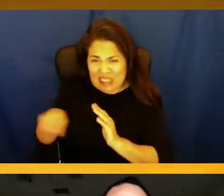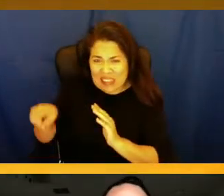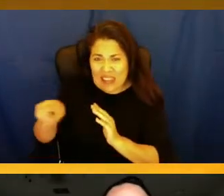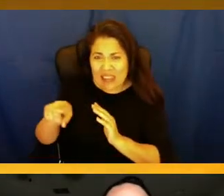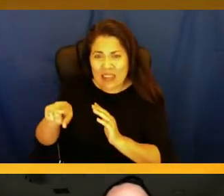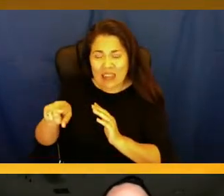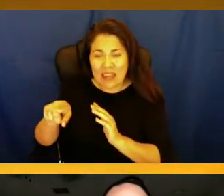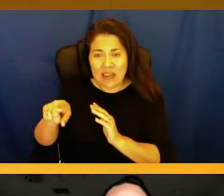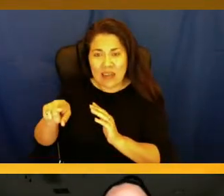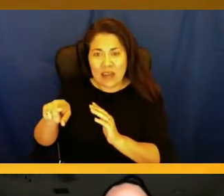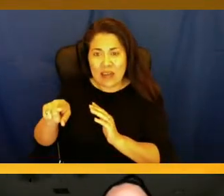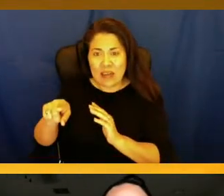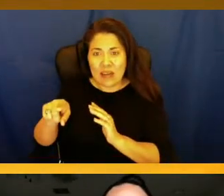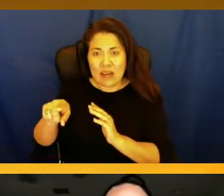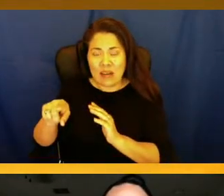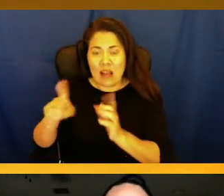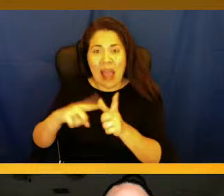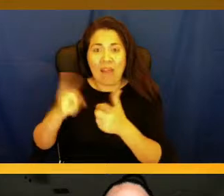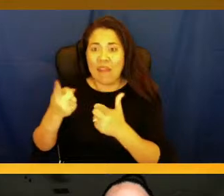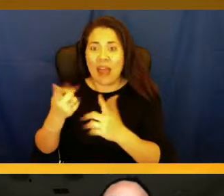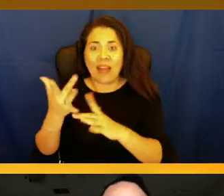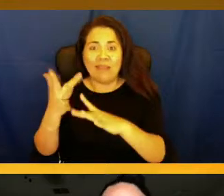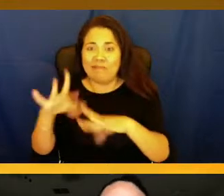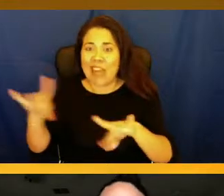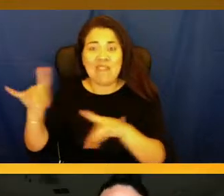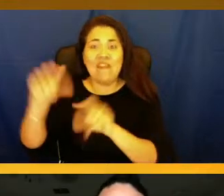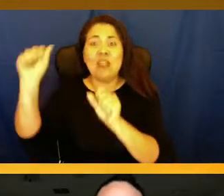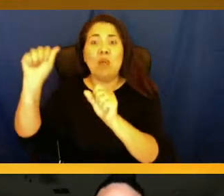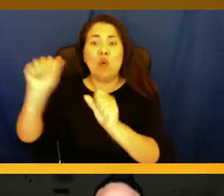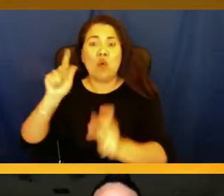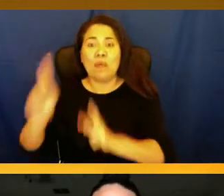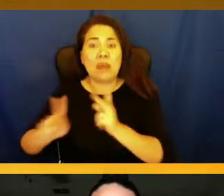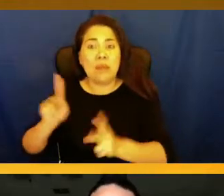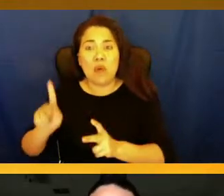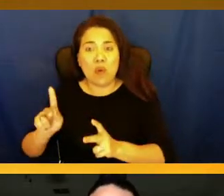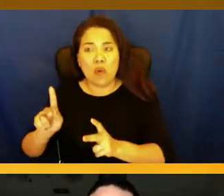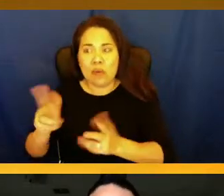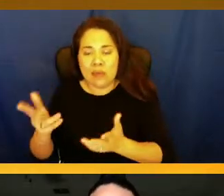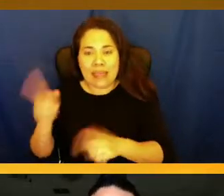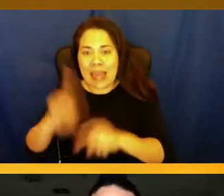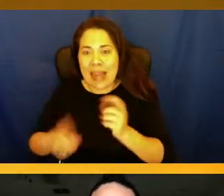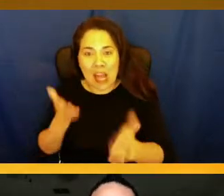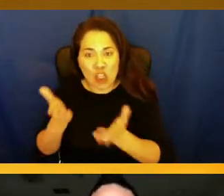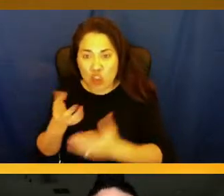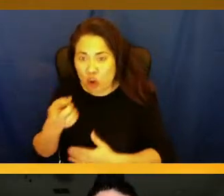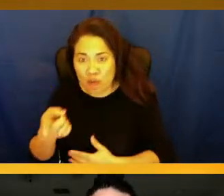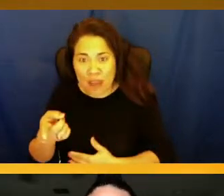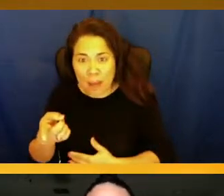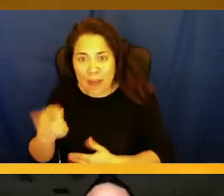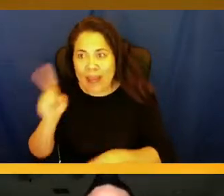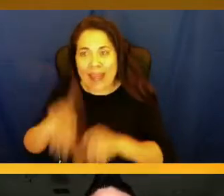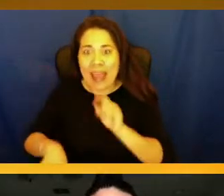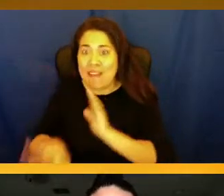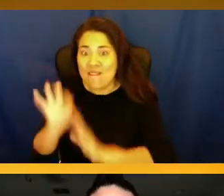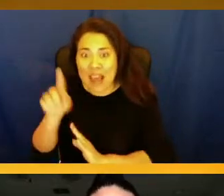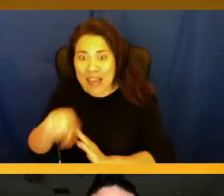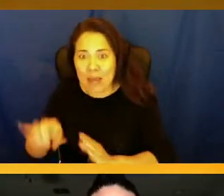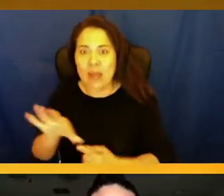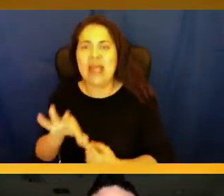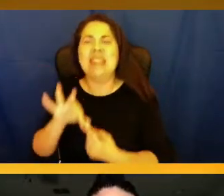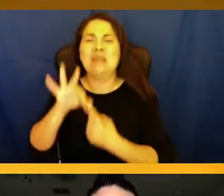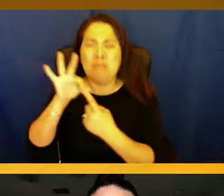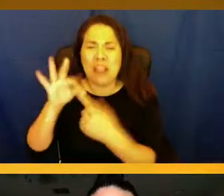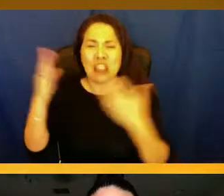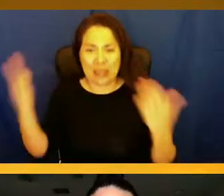an invisible population, right? That goes underserved. as San Antonio, especially in San